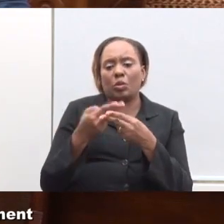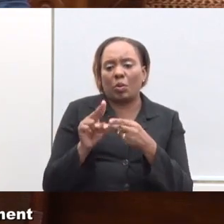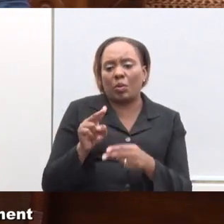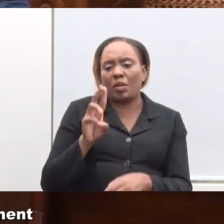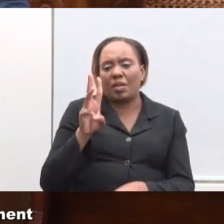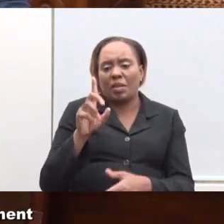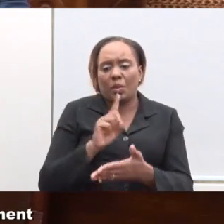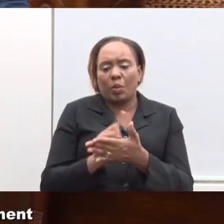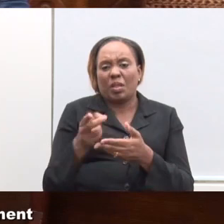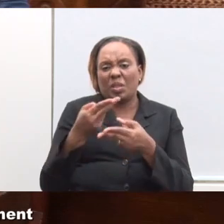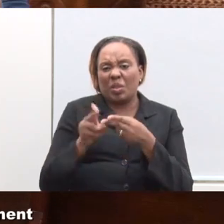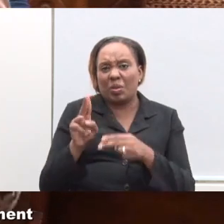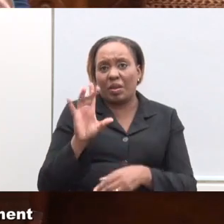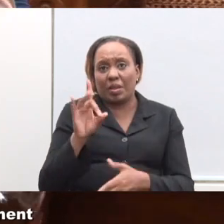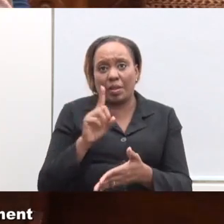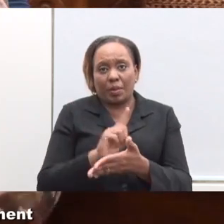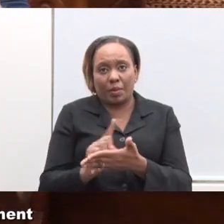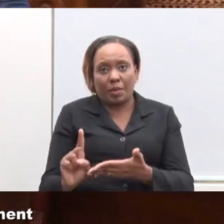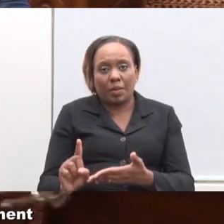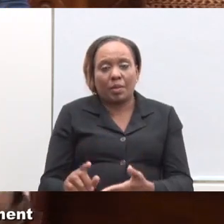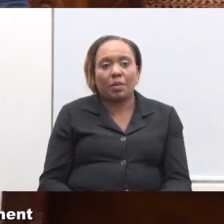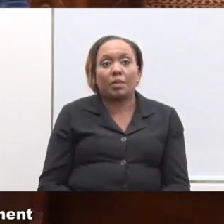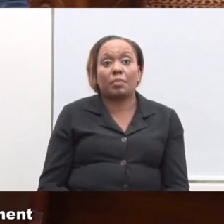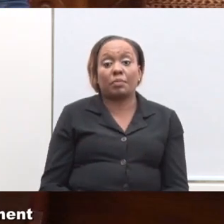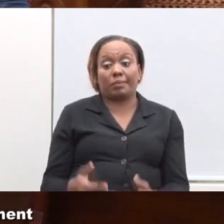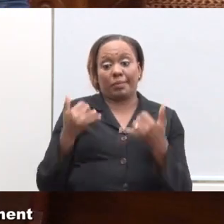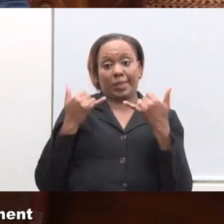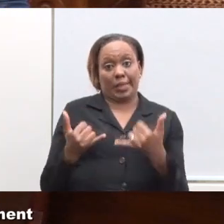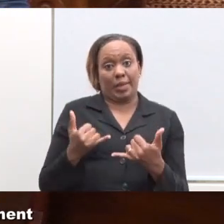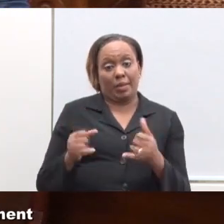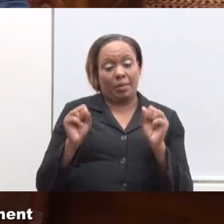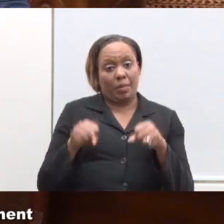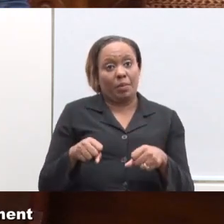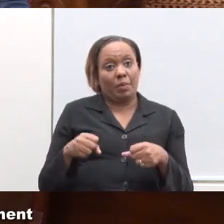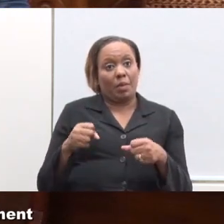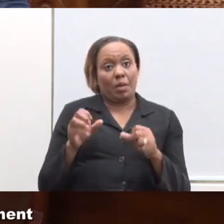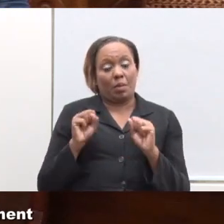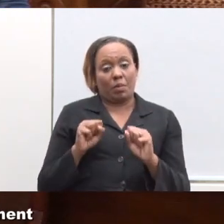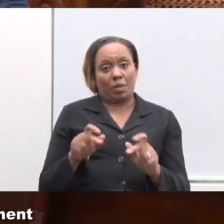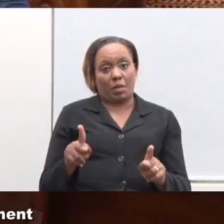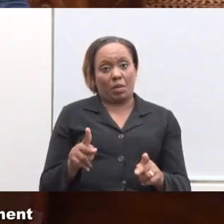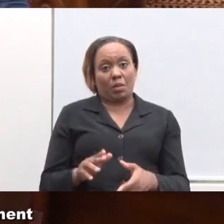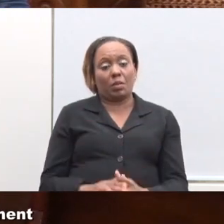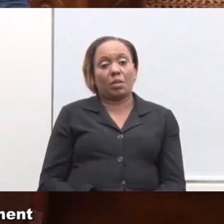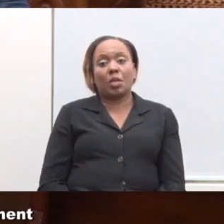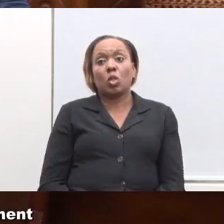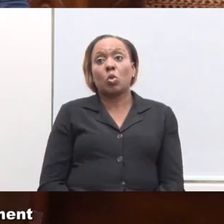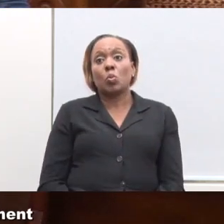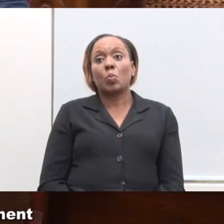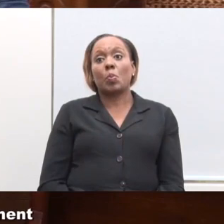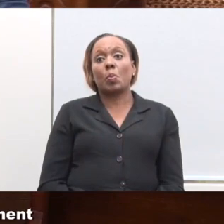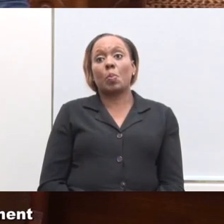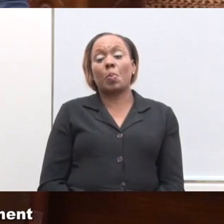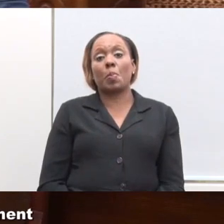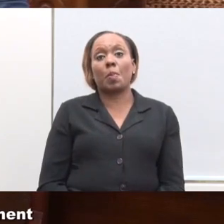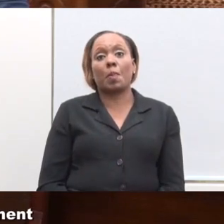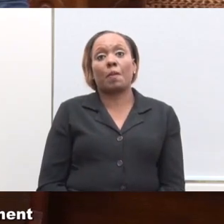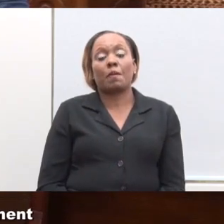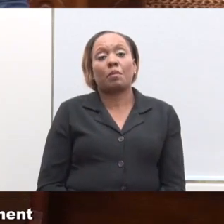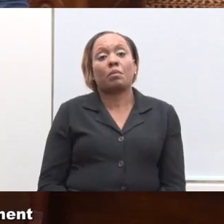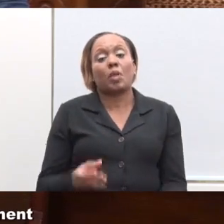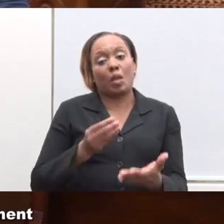summer vacation? This may now be our opportunity to be able to spend larger sums of this money to be able